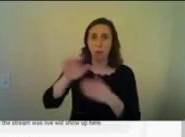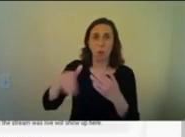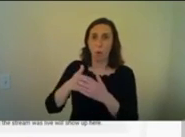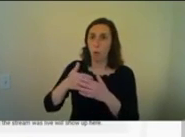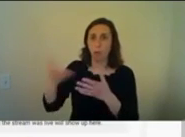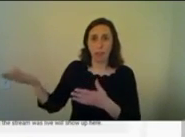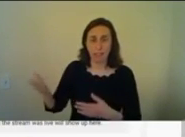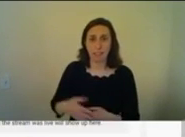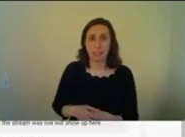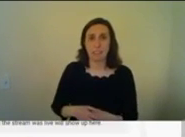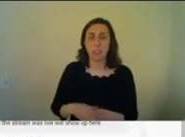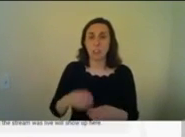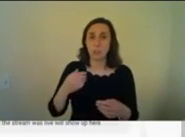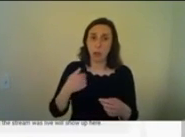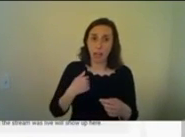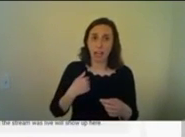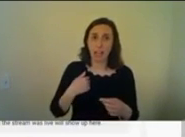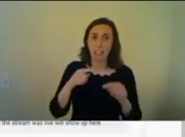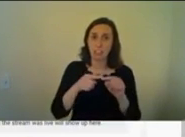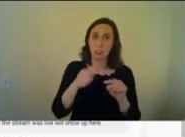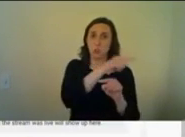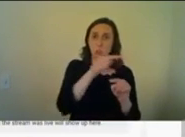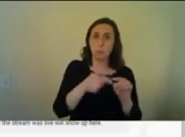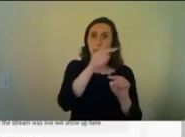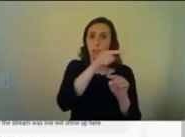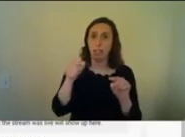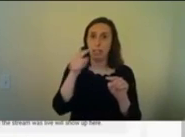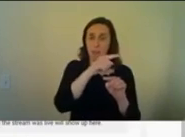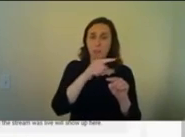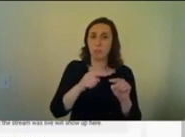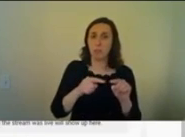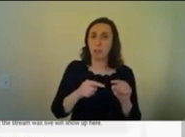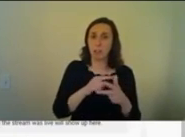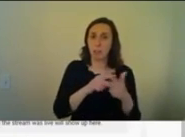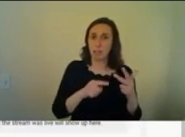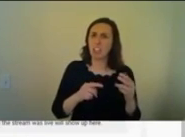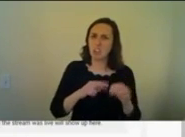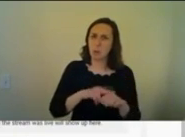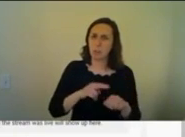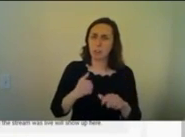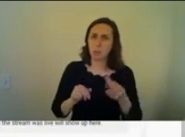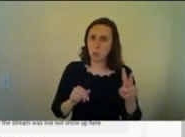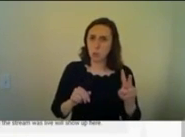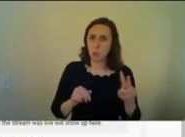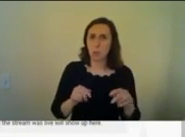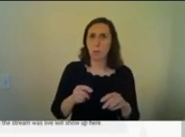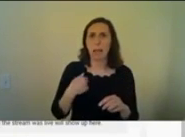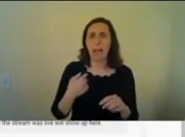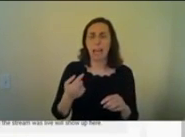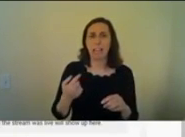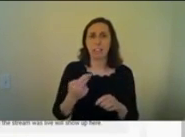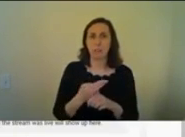So I have distributed across 3 terms. Normally we've been doing 2 terms for distribution, but I've now distributed